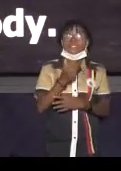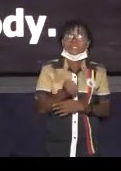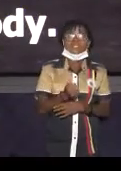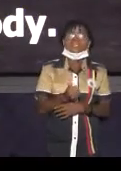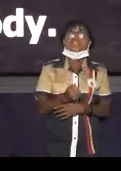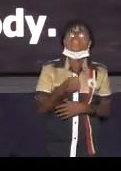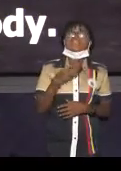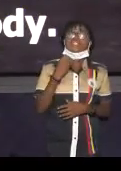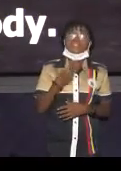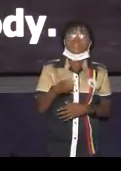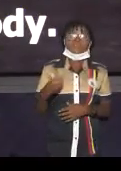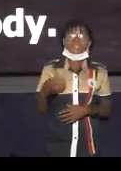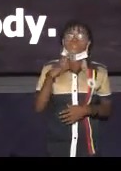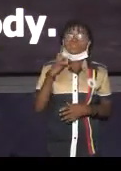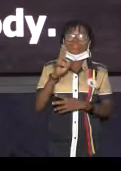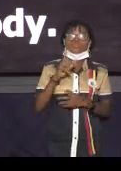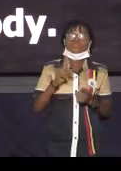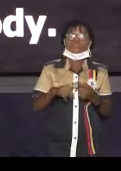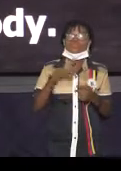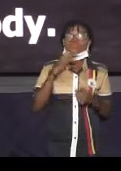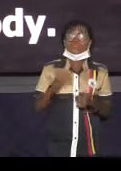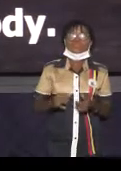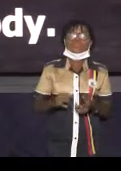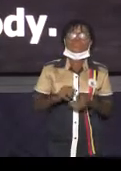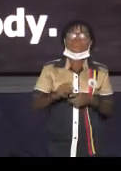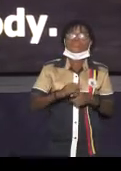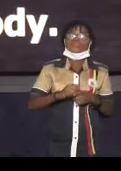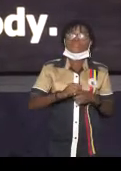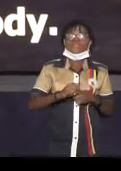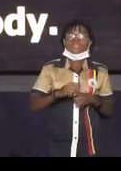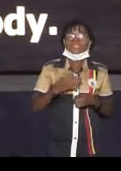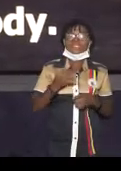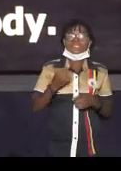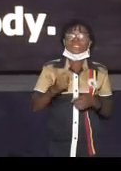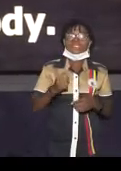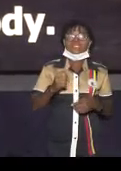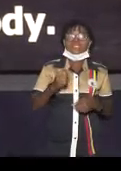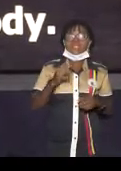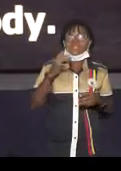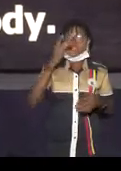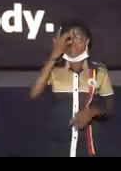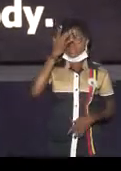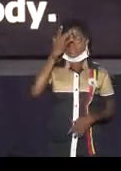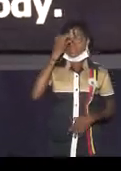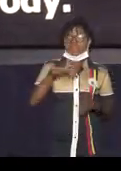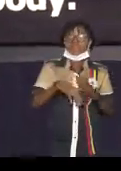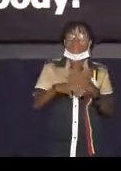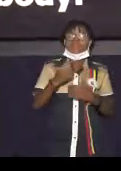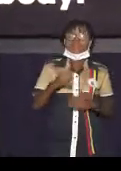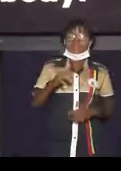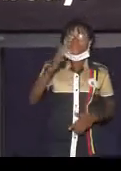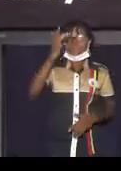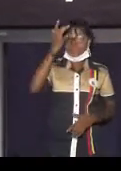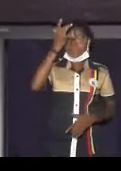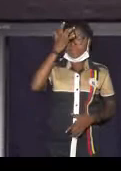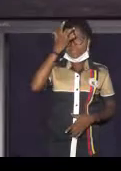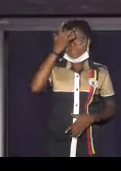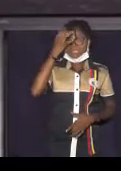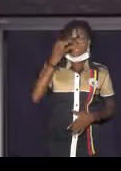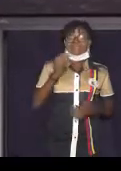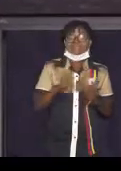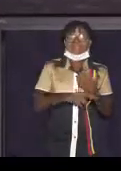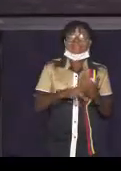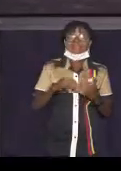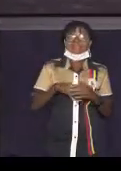an illness or modify a chemical process in the body. In one word, a drug is a substance used to